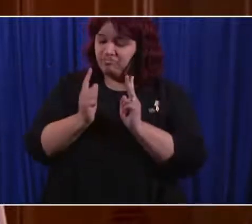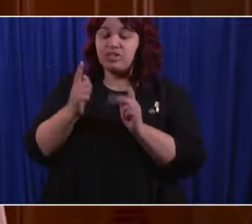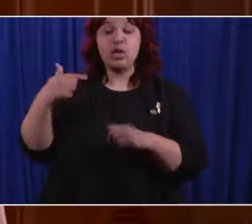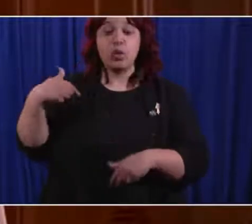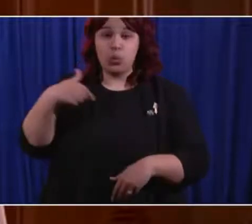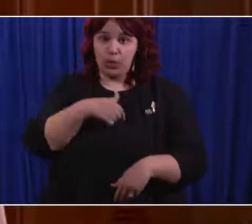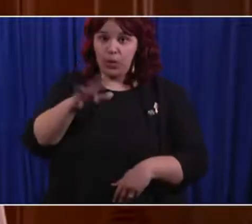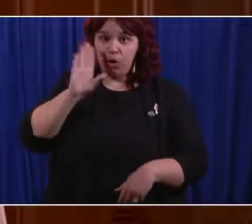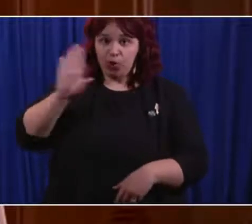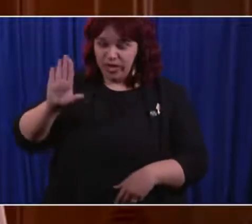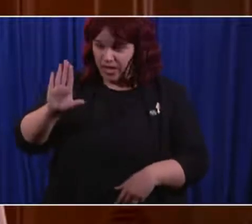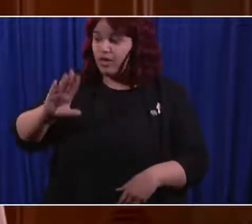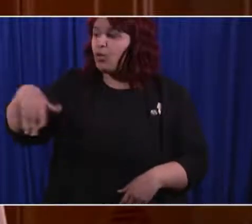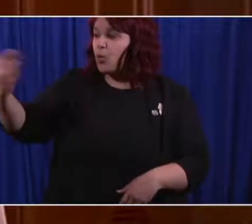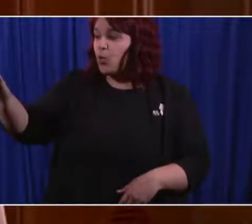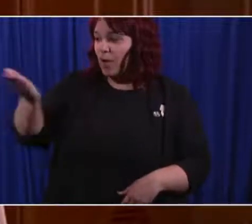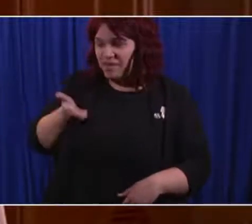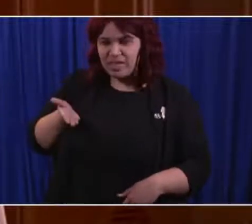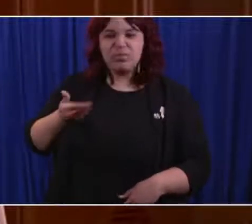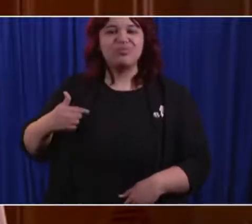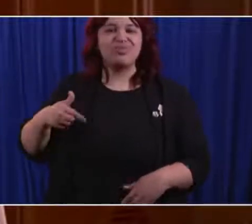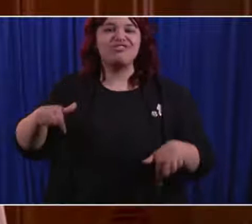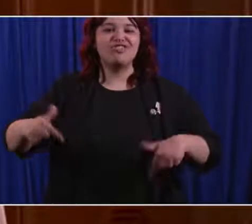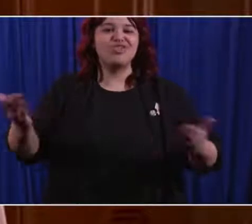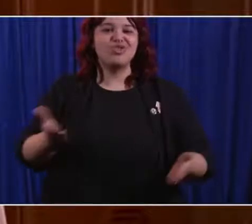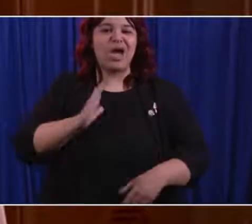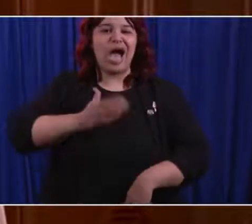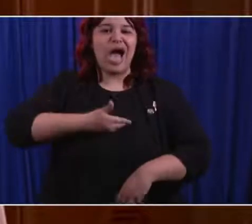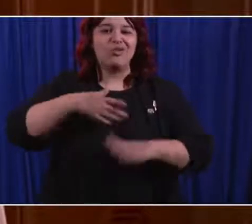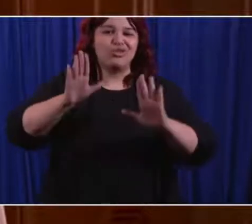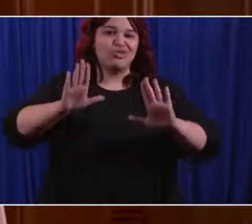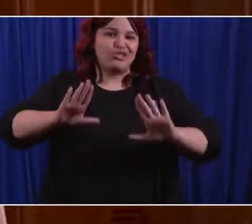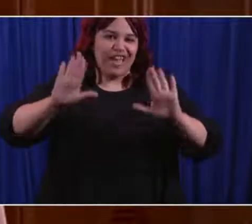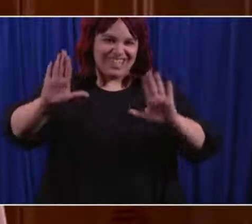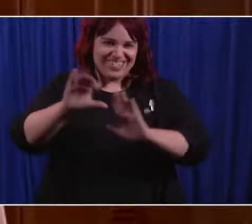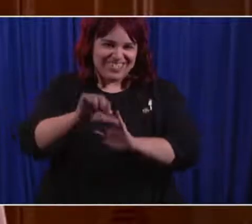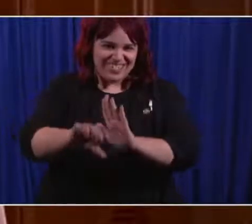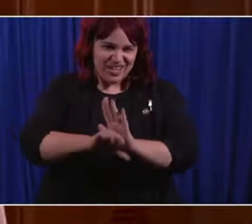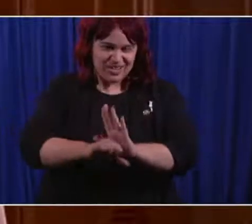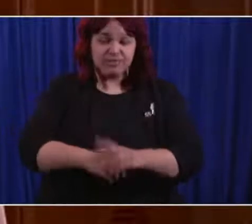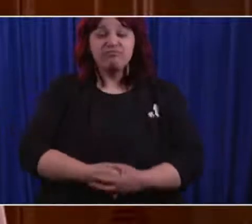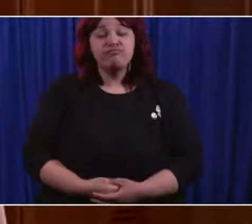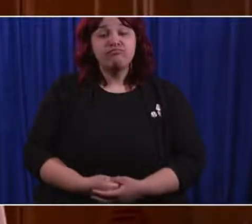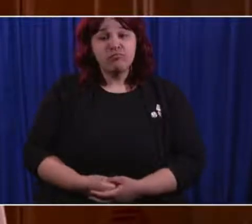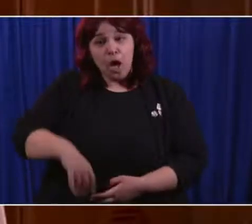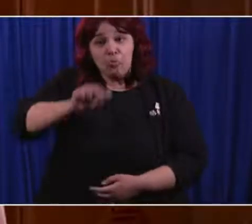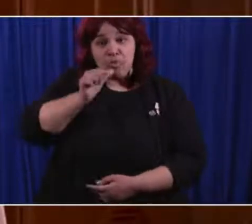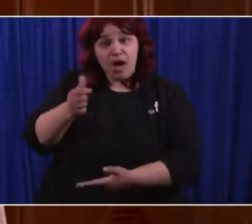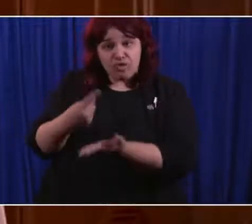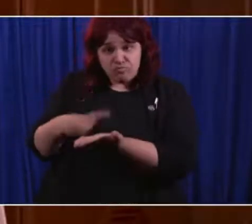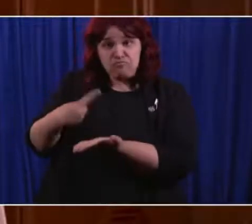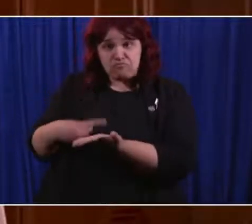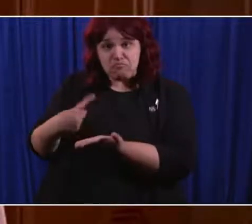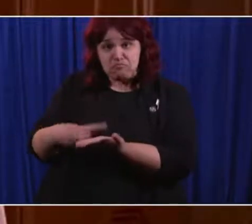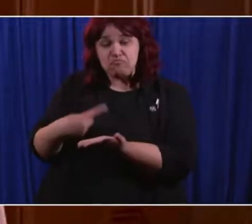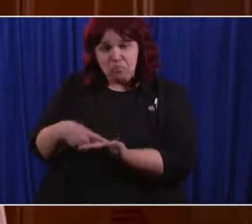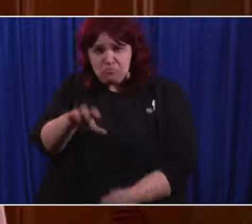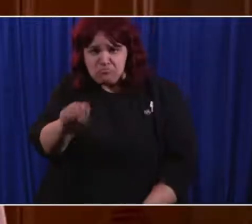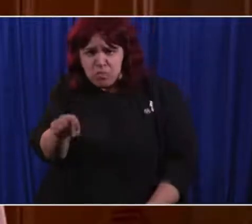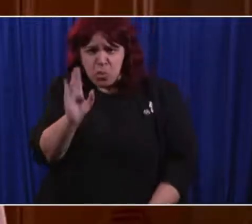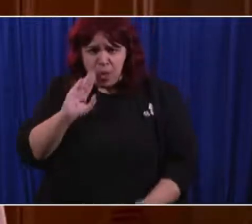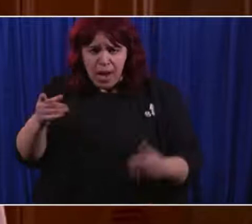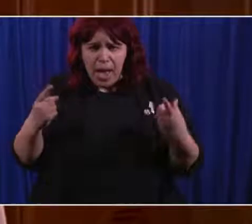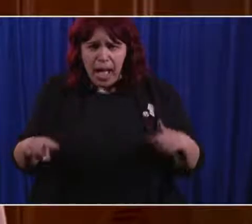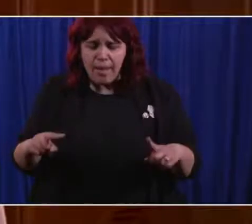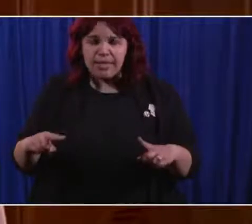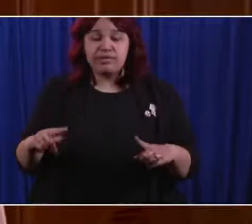state. I'll have a private discussion with him. There's not anything huge.